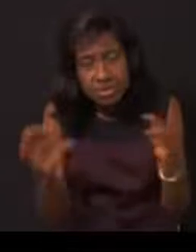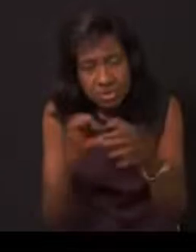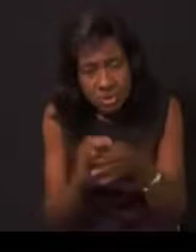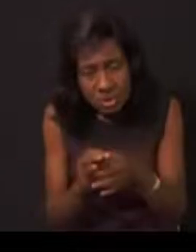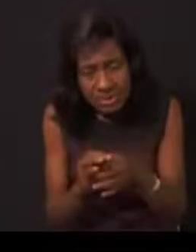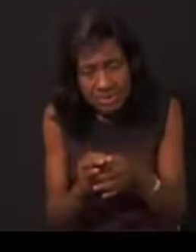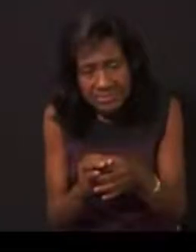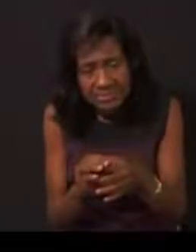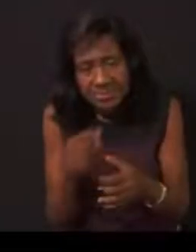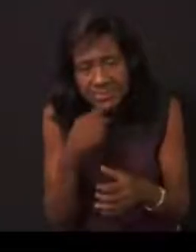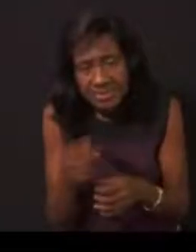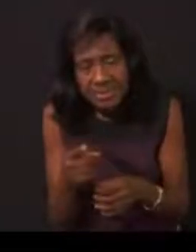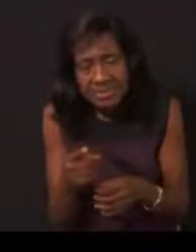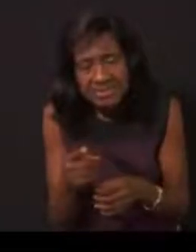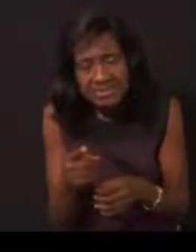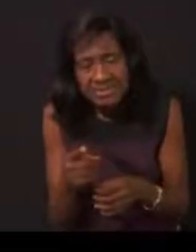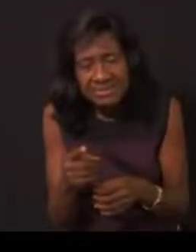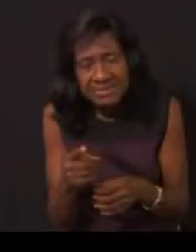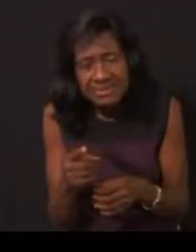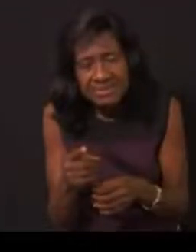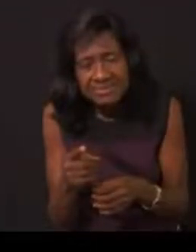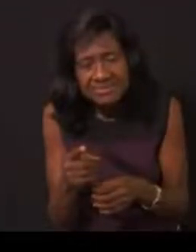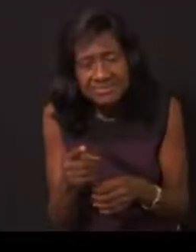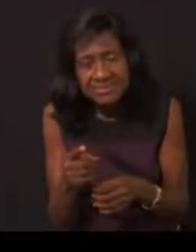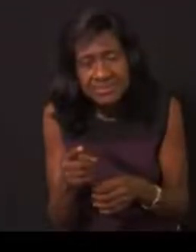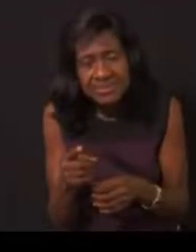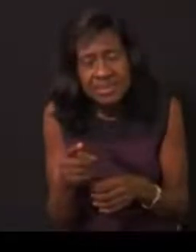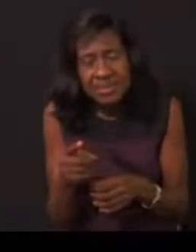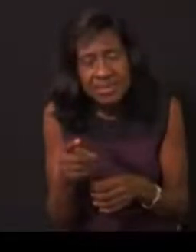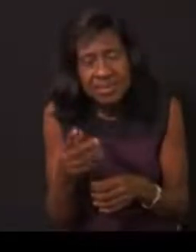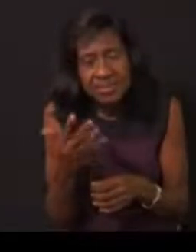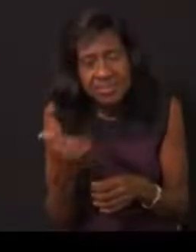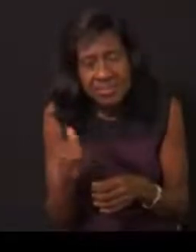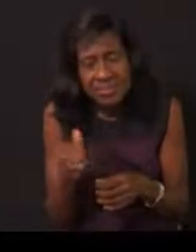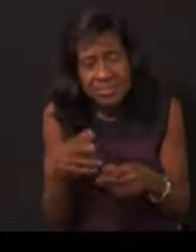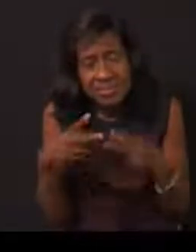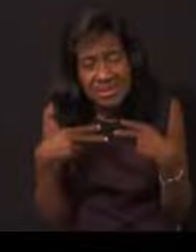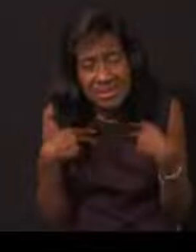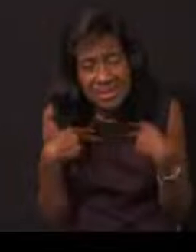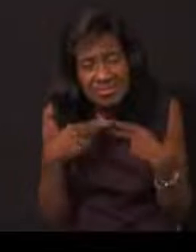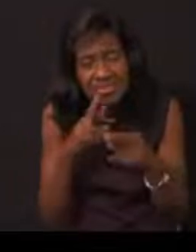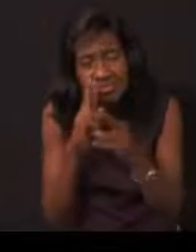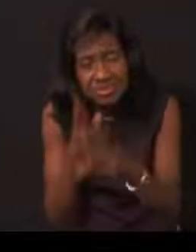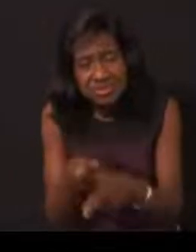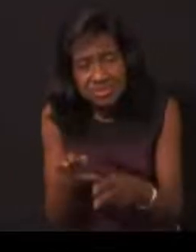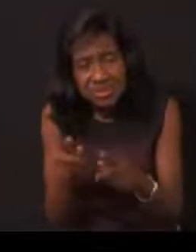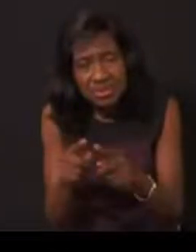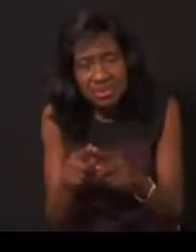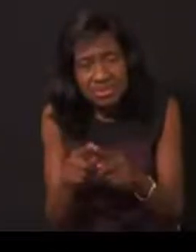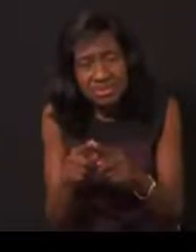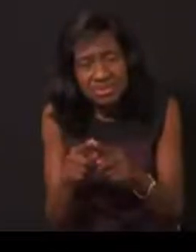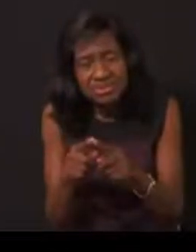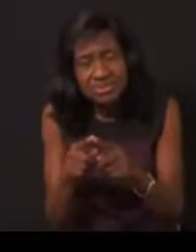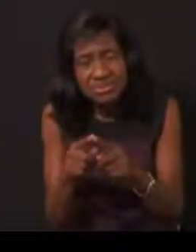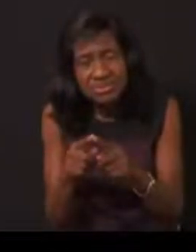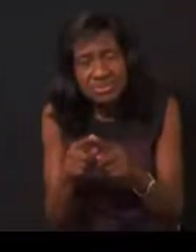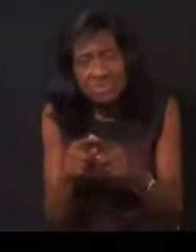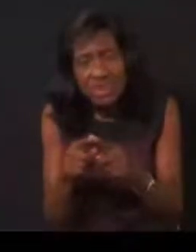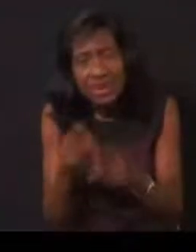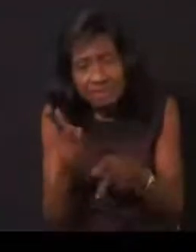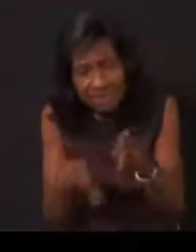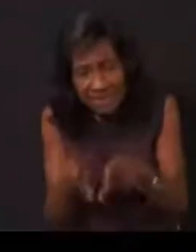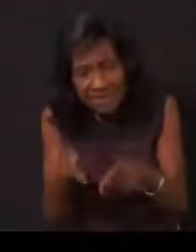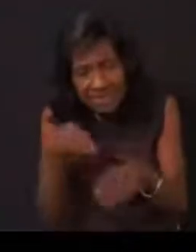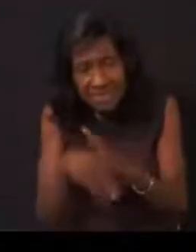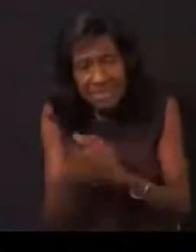know the Premier and myself and other colleagues have been responding to a number of our constituents in doing our part as elected officials.